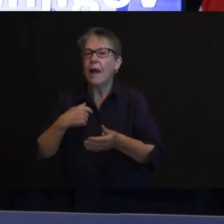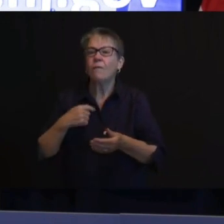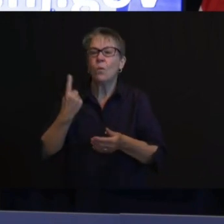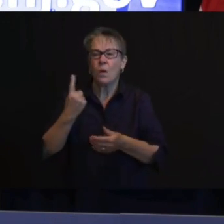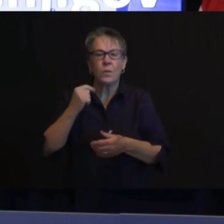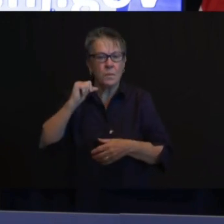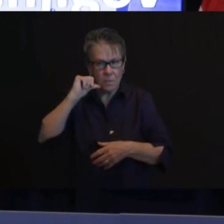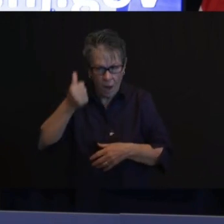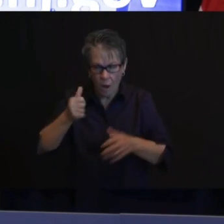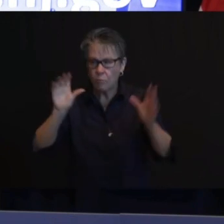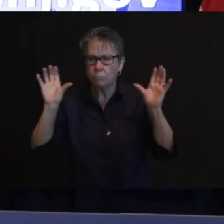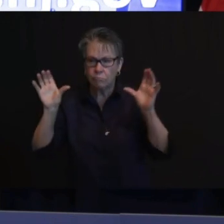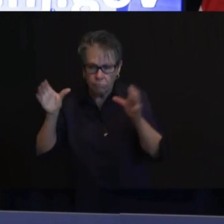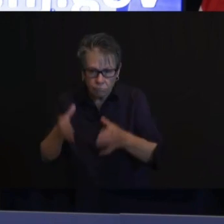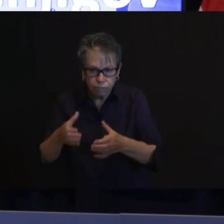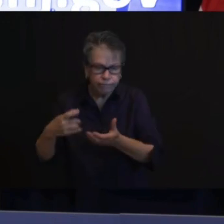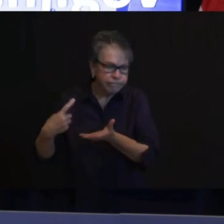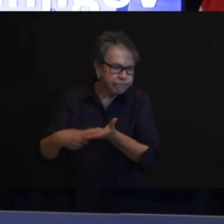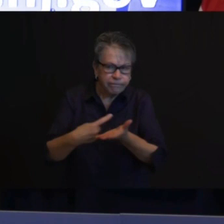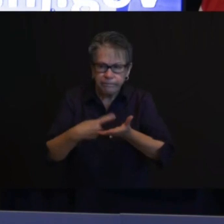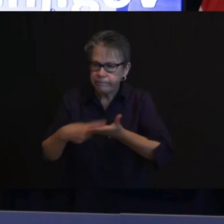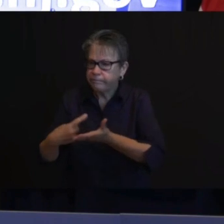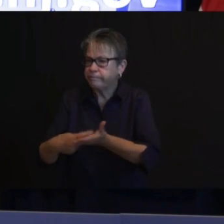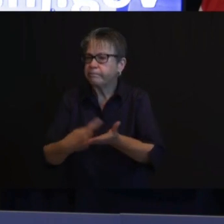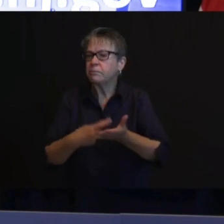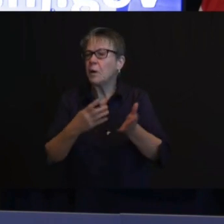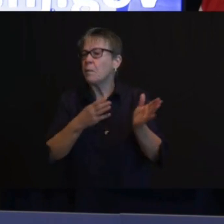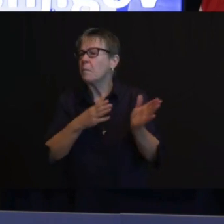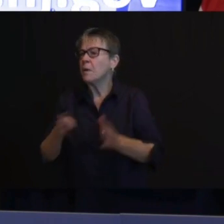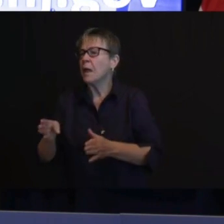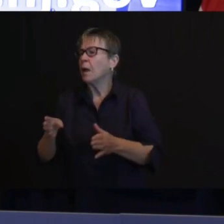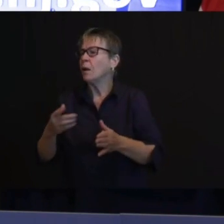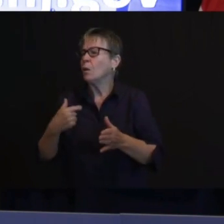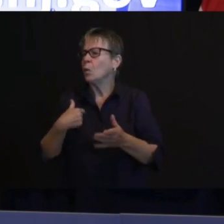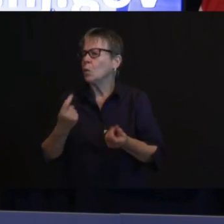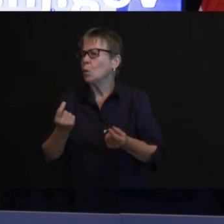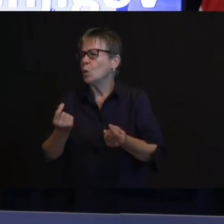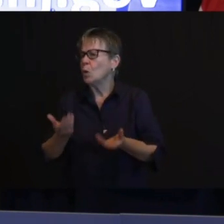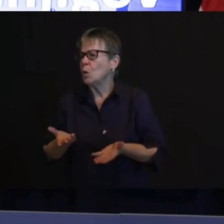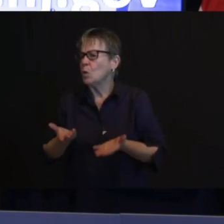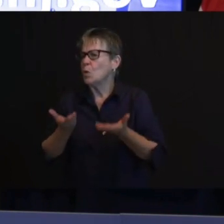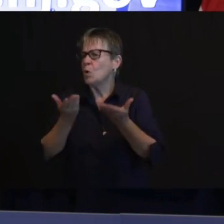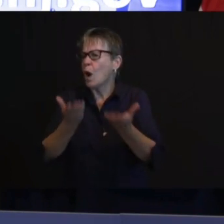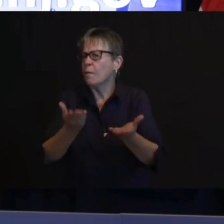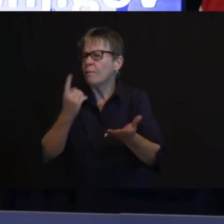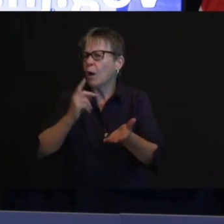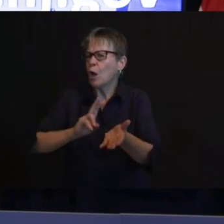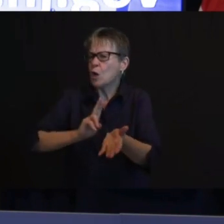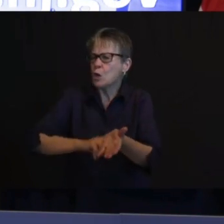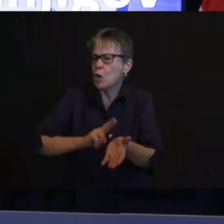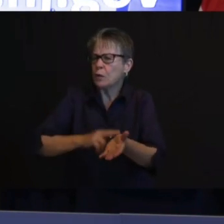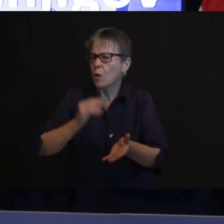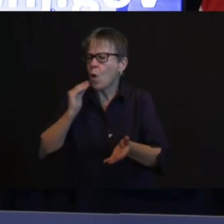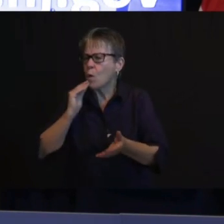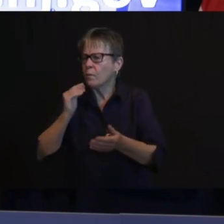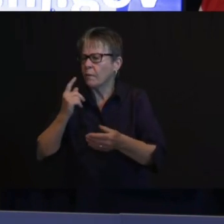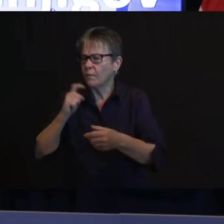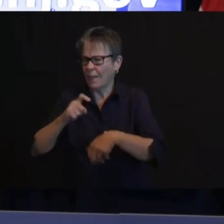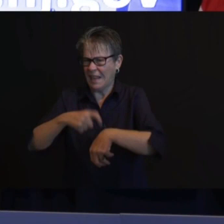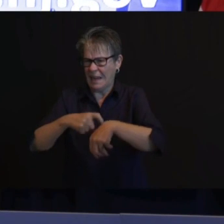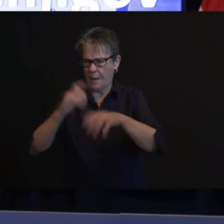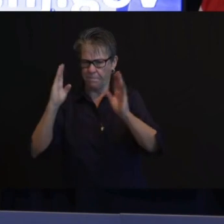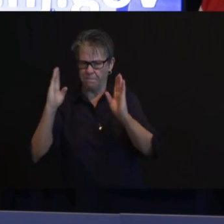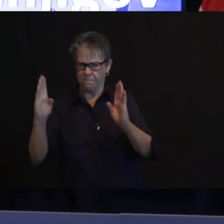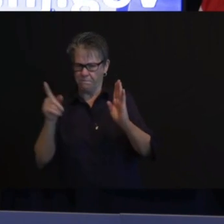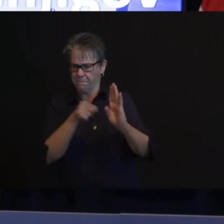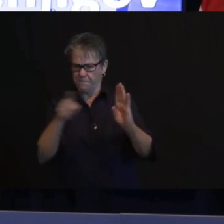be talking about some measures that we're recommending for all long-term care for a period of time to